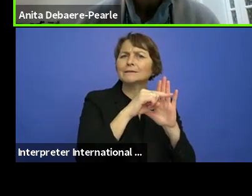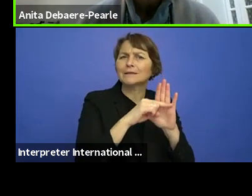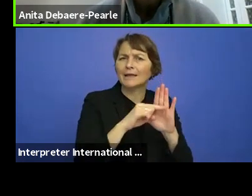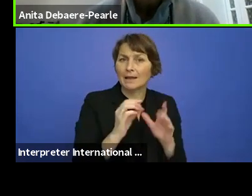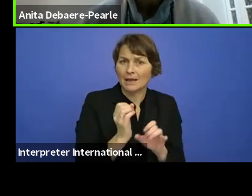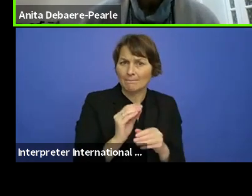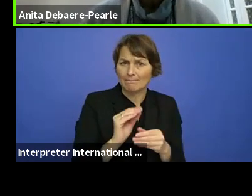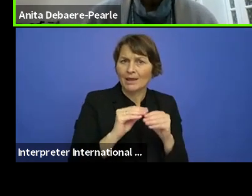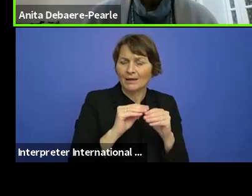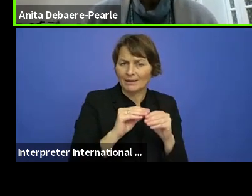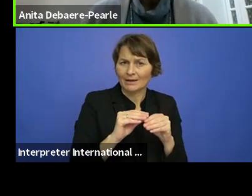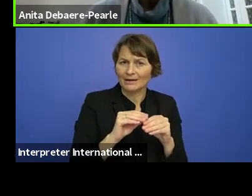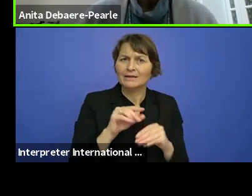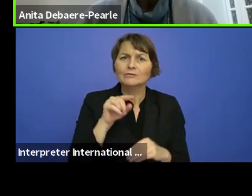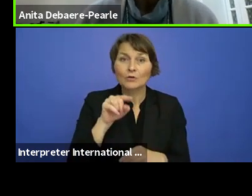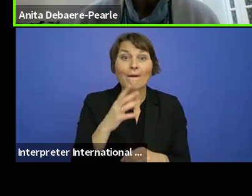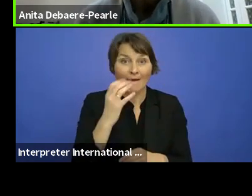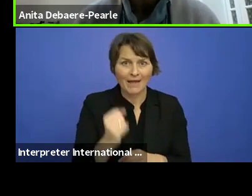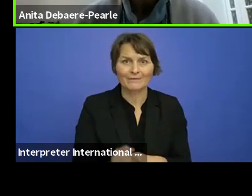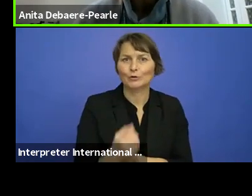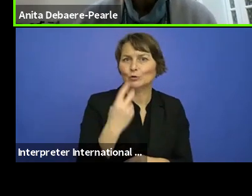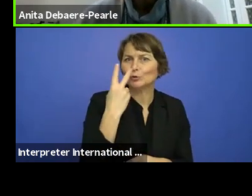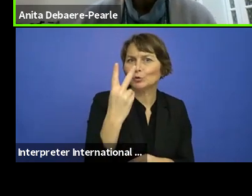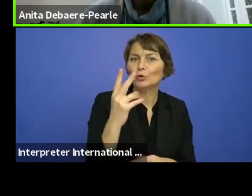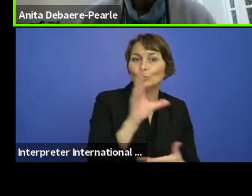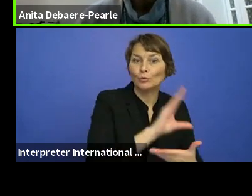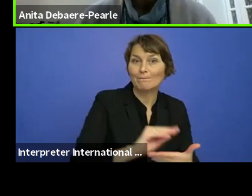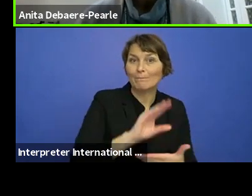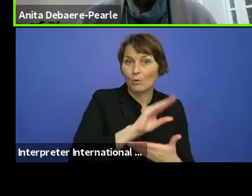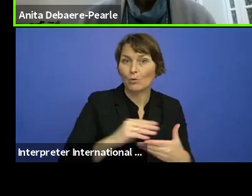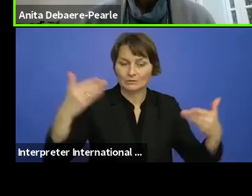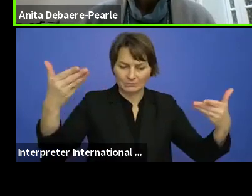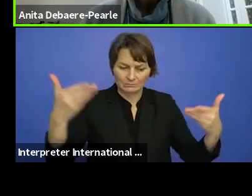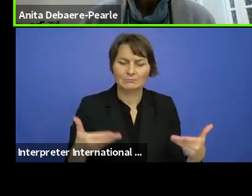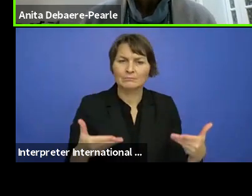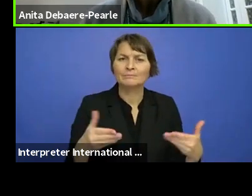been two reports, the report that you have led, Madame Farreng,